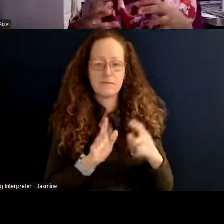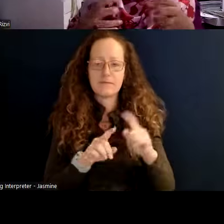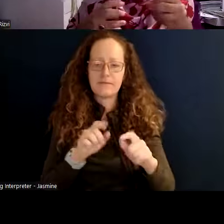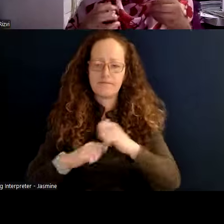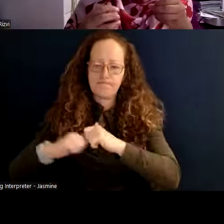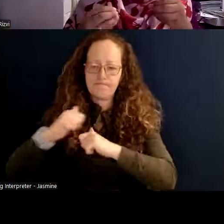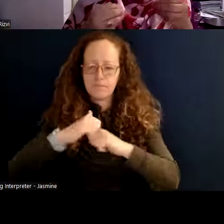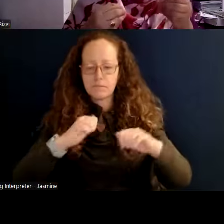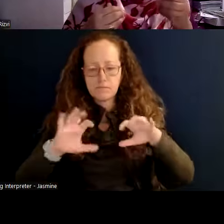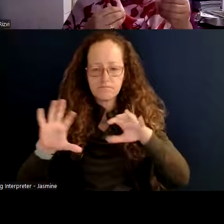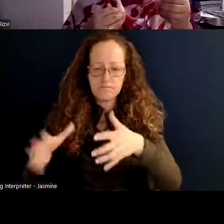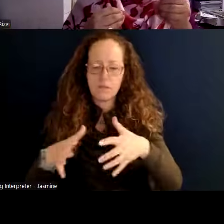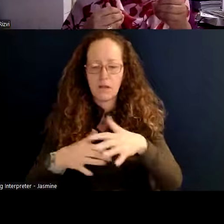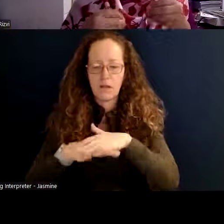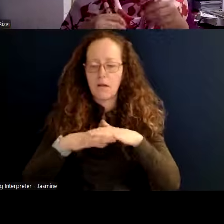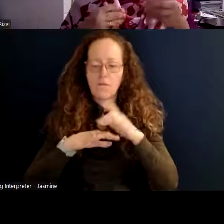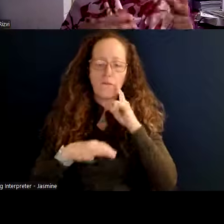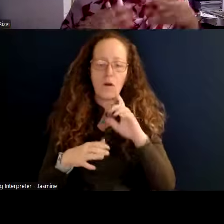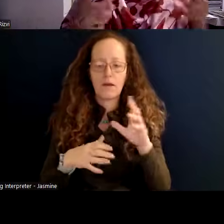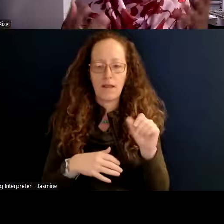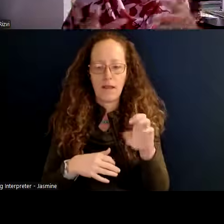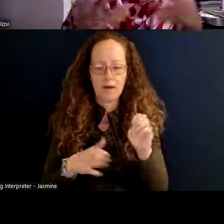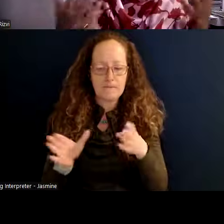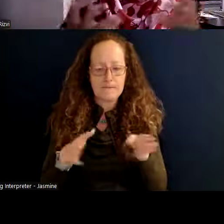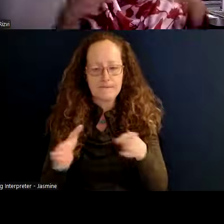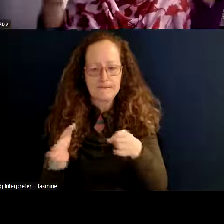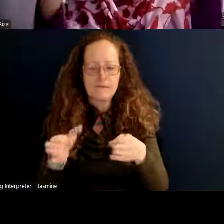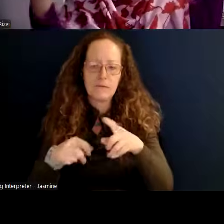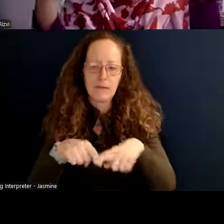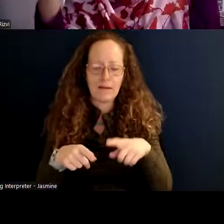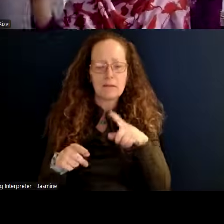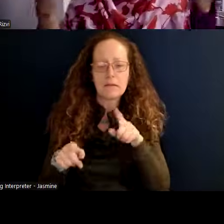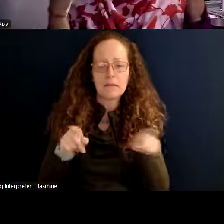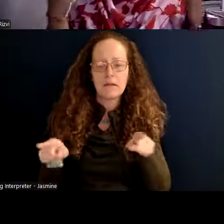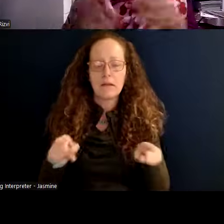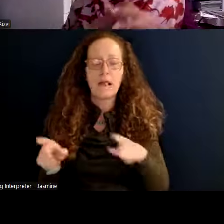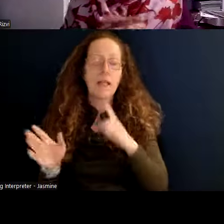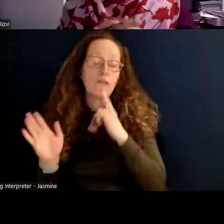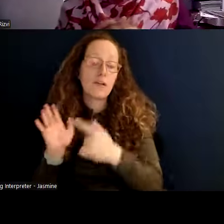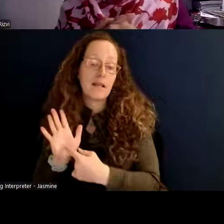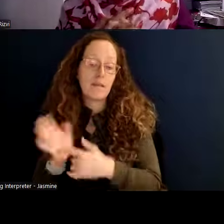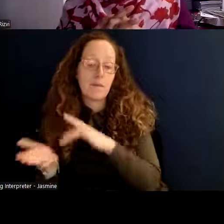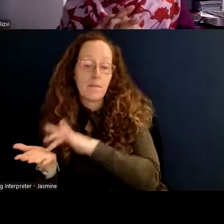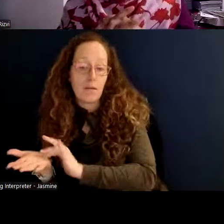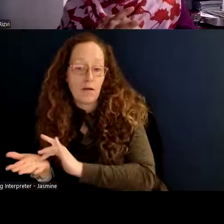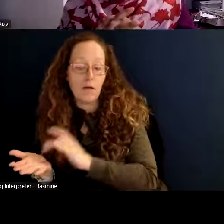subtle distinctions, in particular within the medical and home care industries, just to give you a sense of like how we're thinking through this,